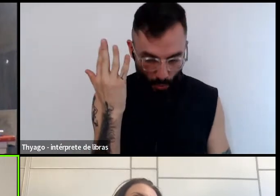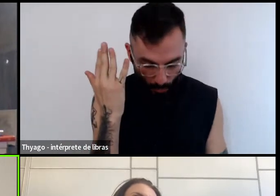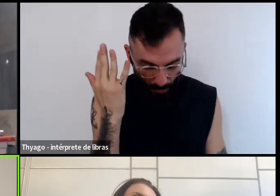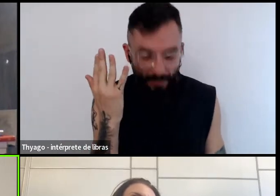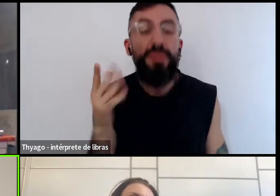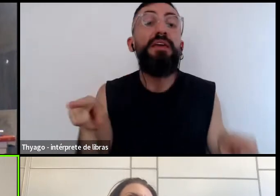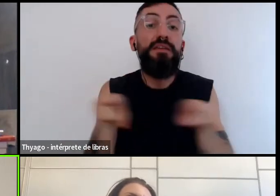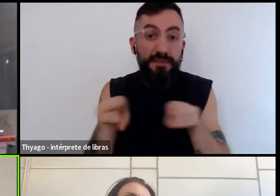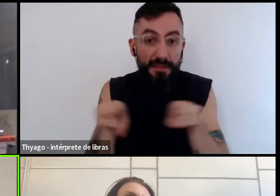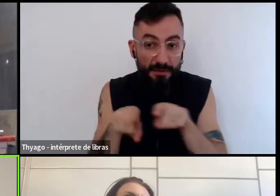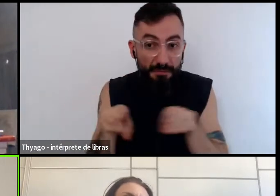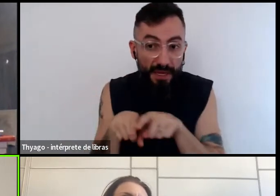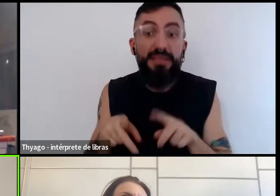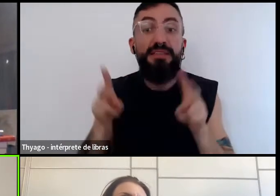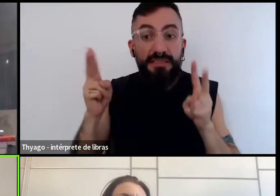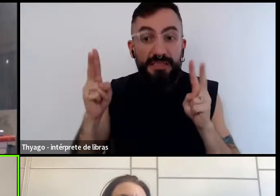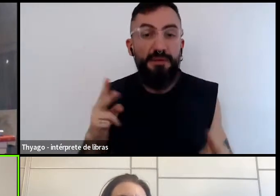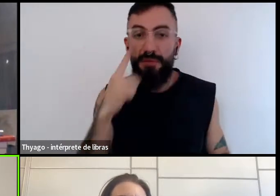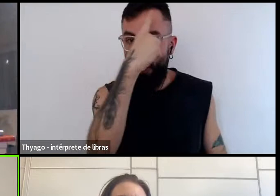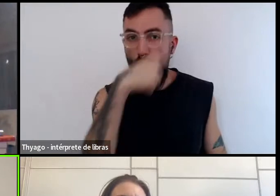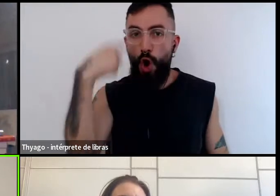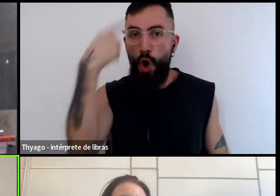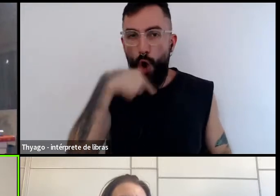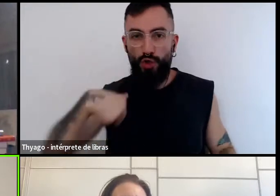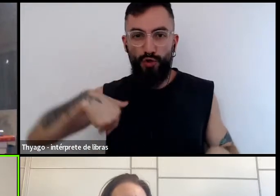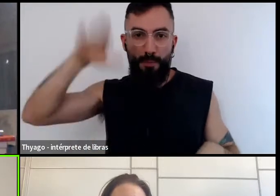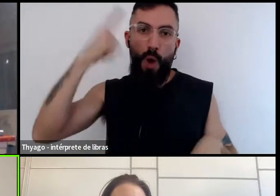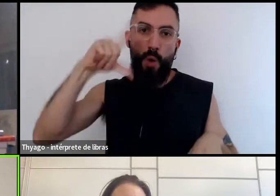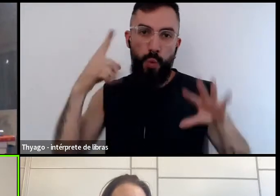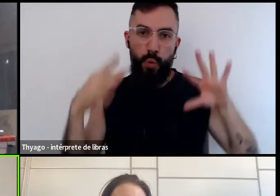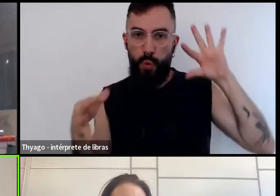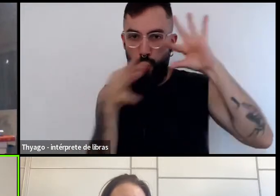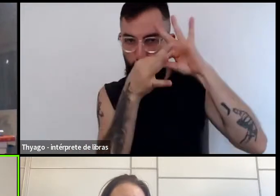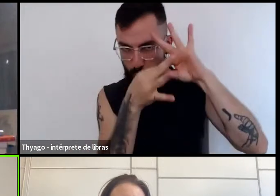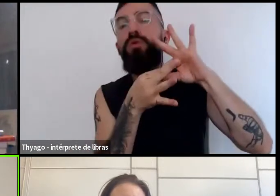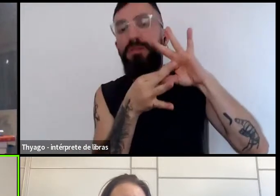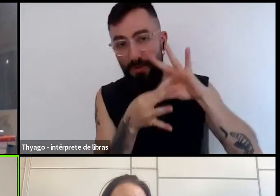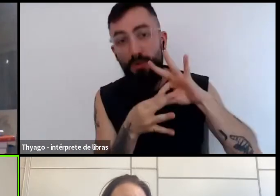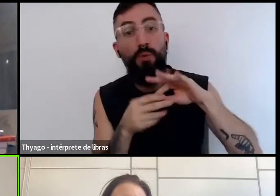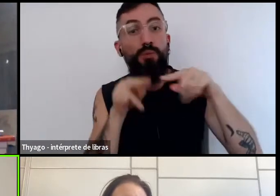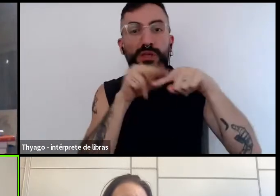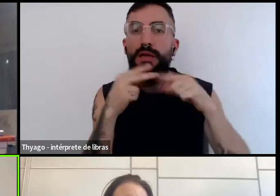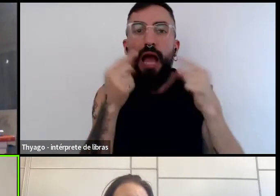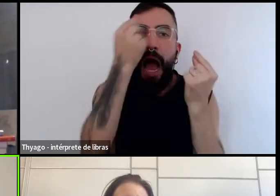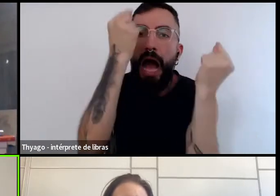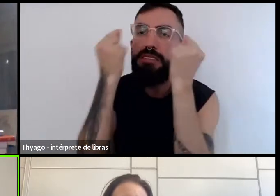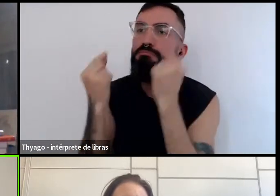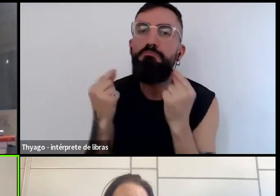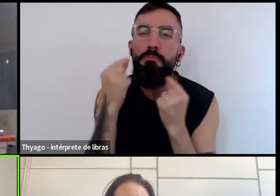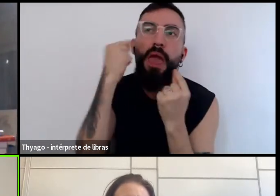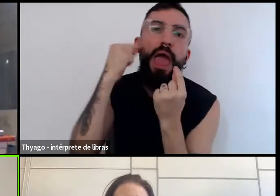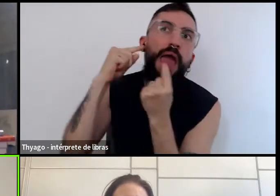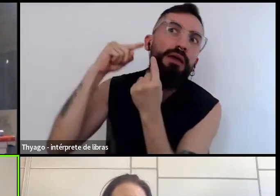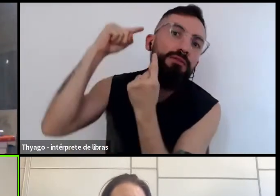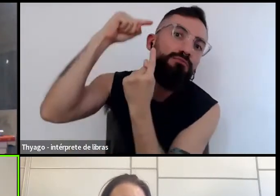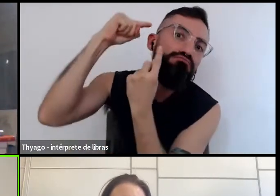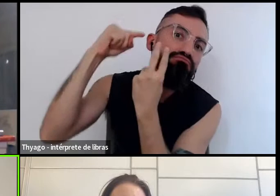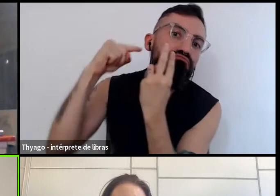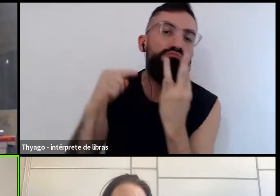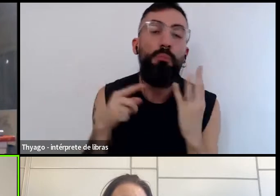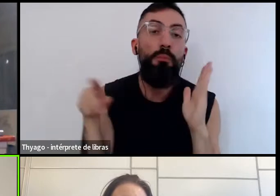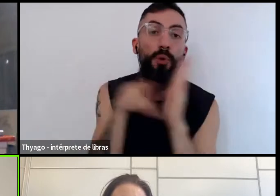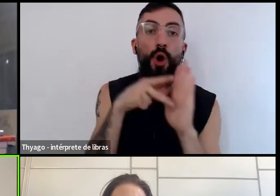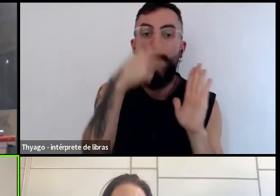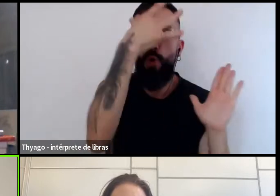are produced on the face. So they are related to some aspect of the person's